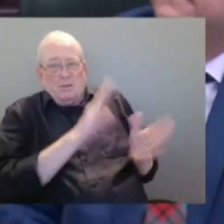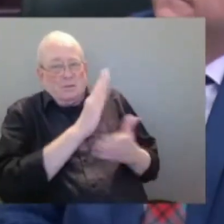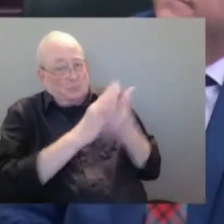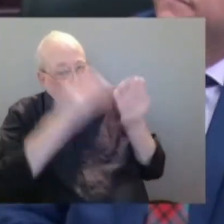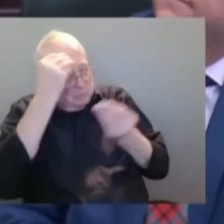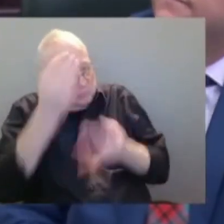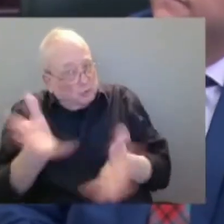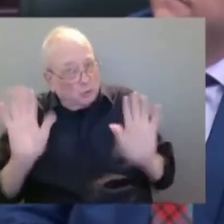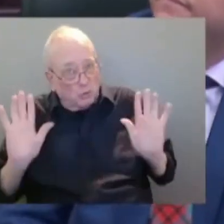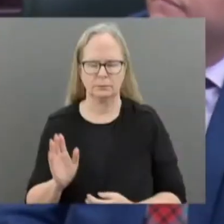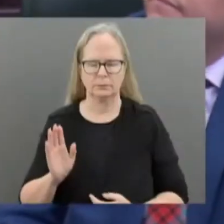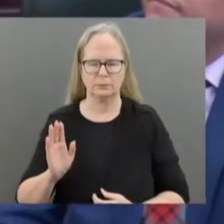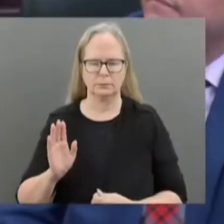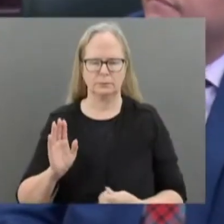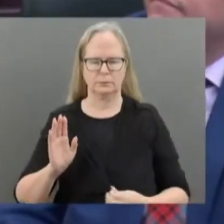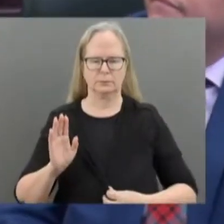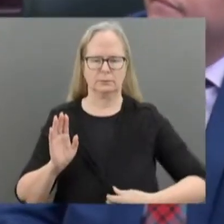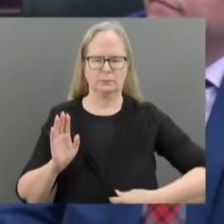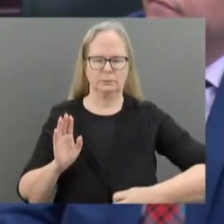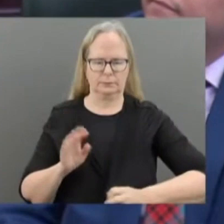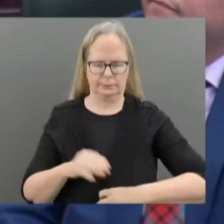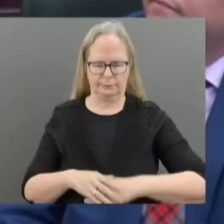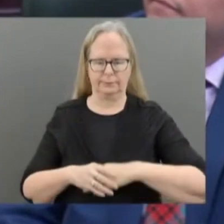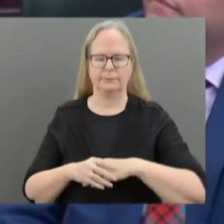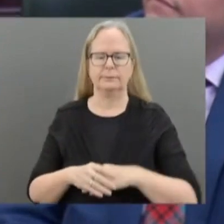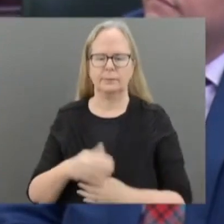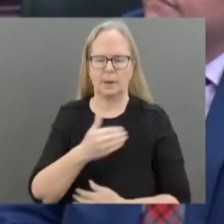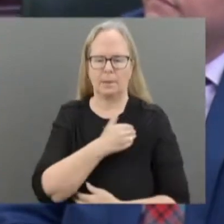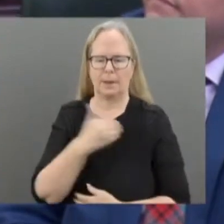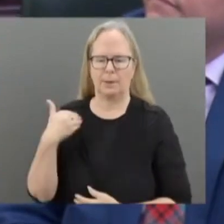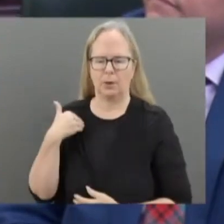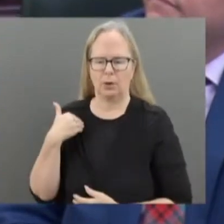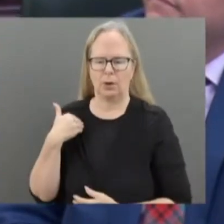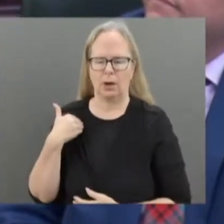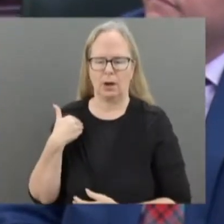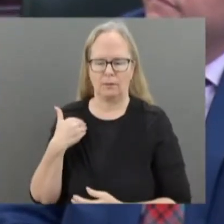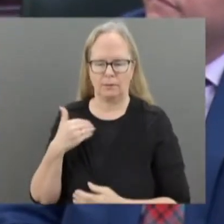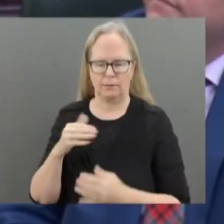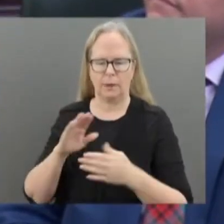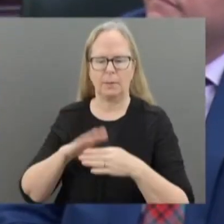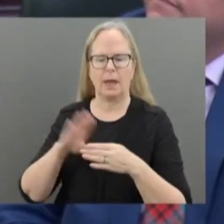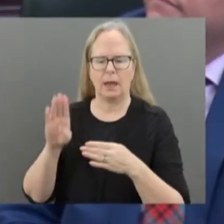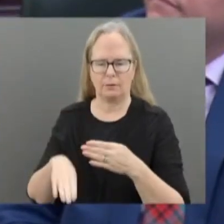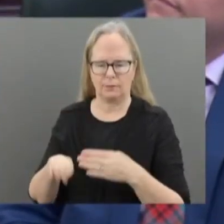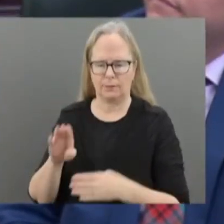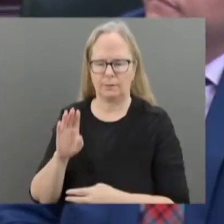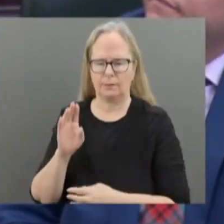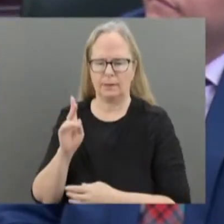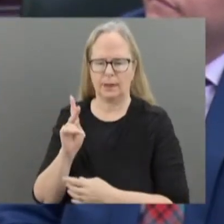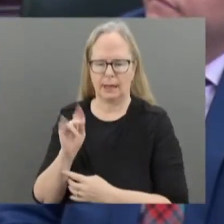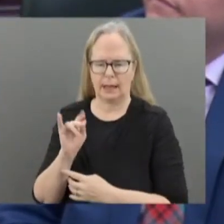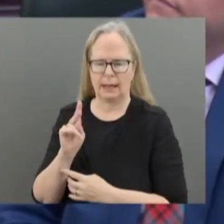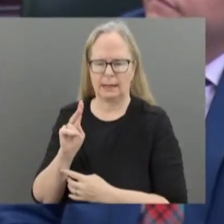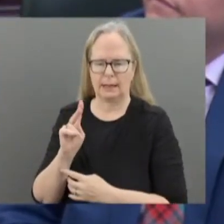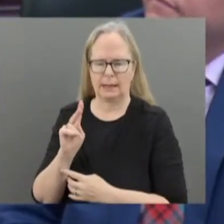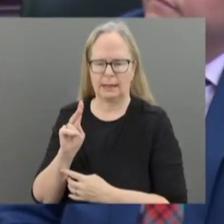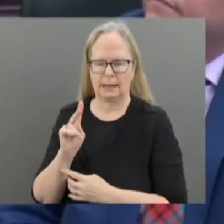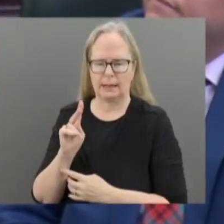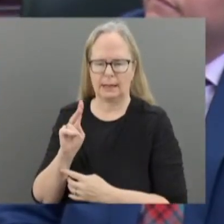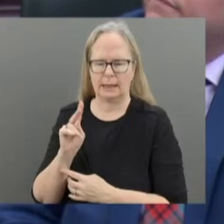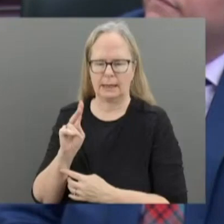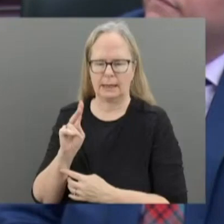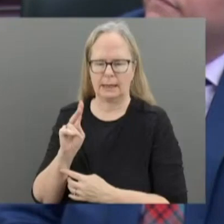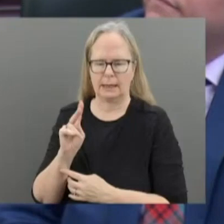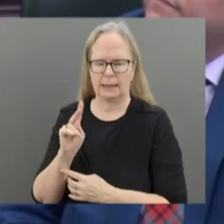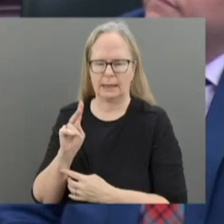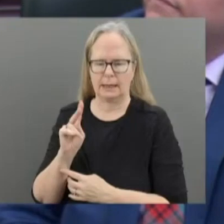Thank you, Mr. Speaker. It's been a few weeks since the government announced the largest water sharing agreements in history. Several weeks where these agreements are words on